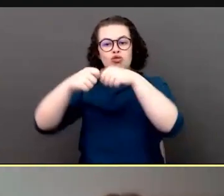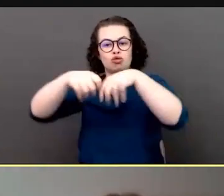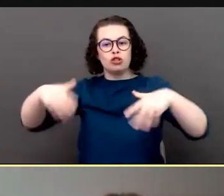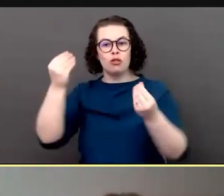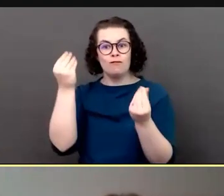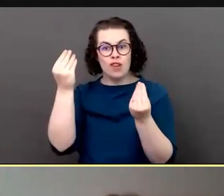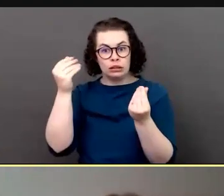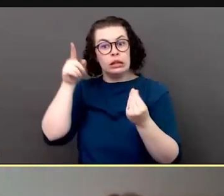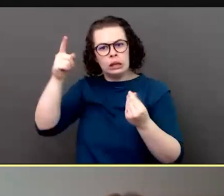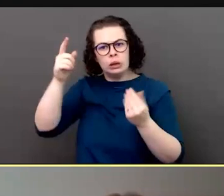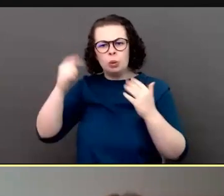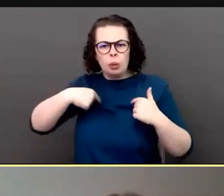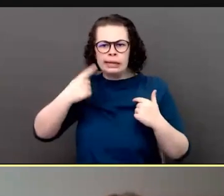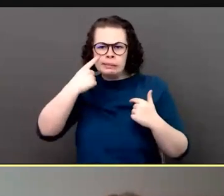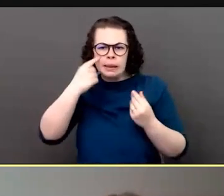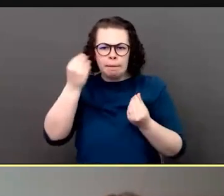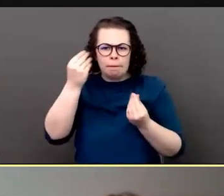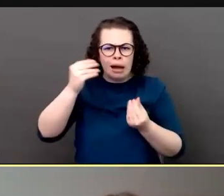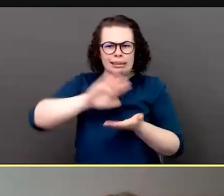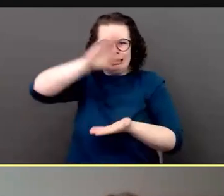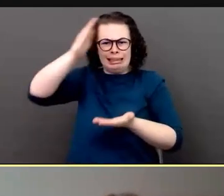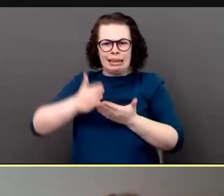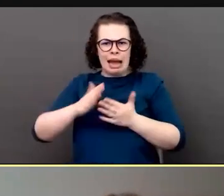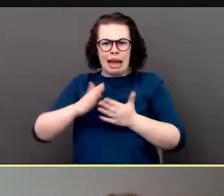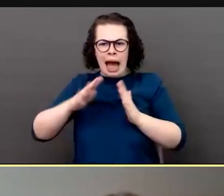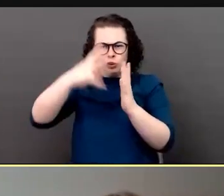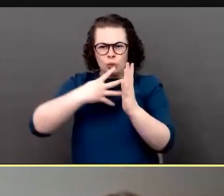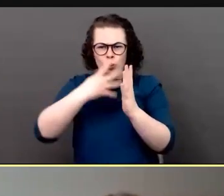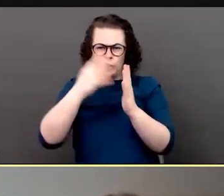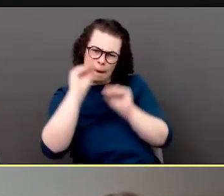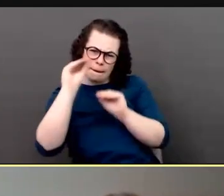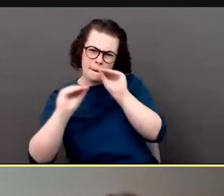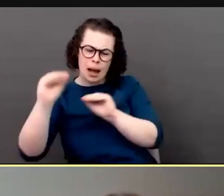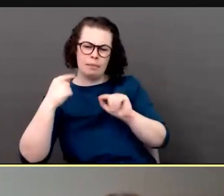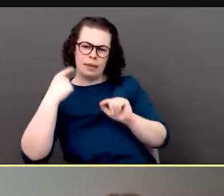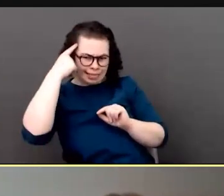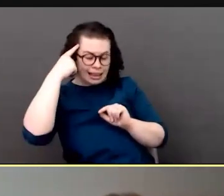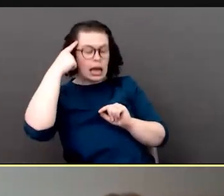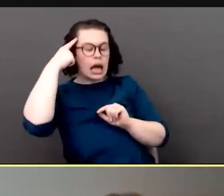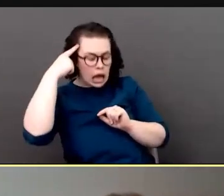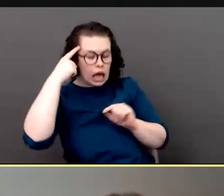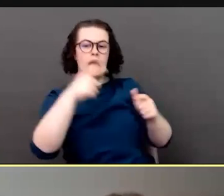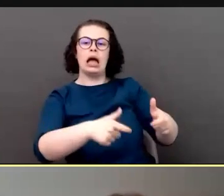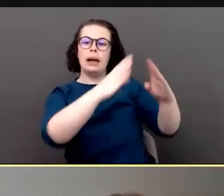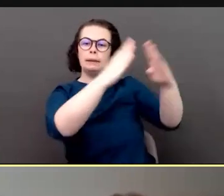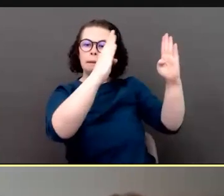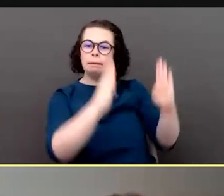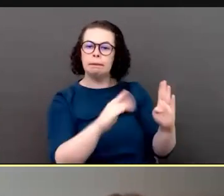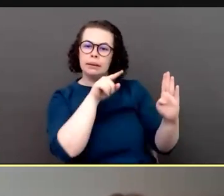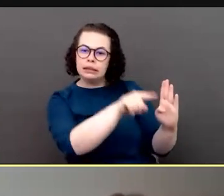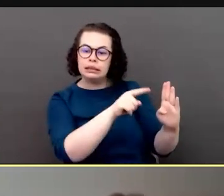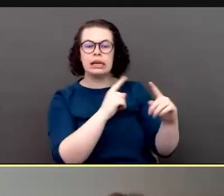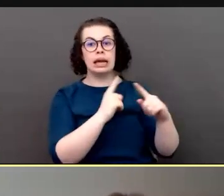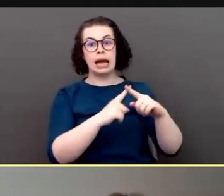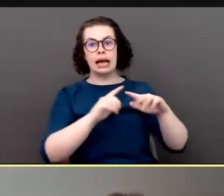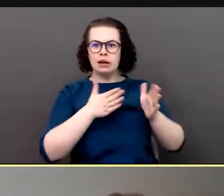programs. And this concerns also buildings, but also other type of infrastructure that is